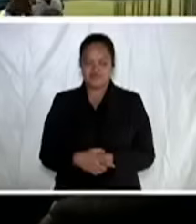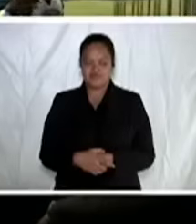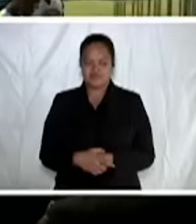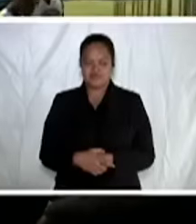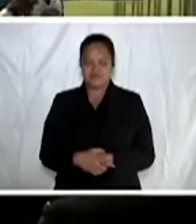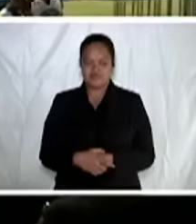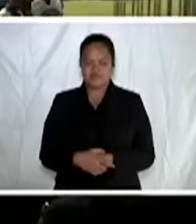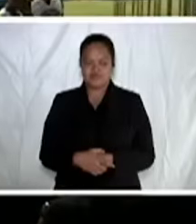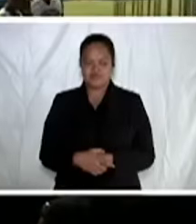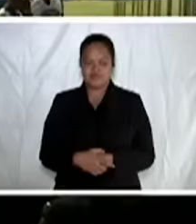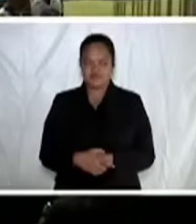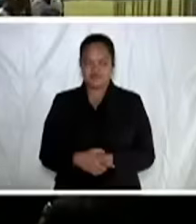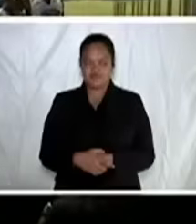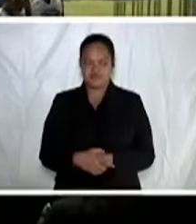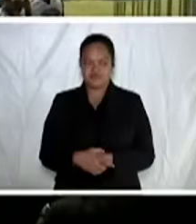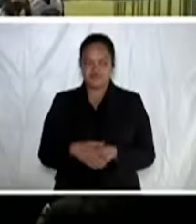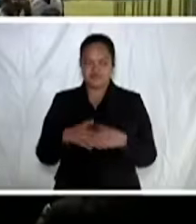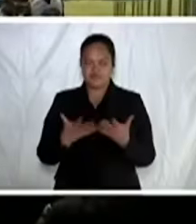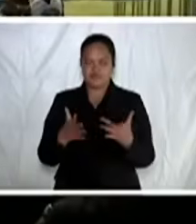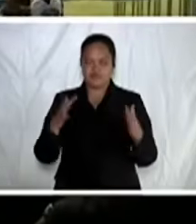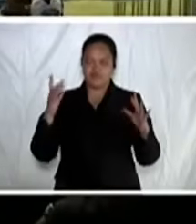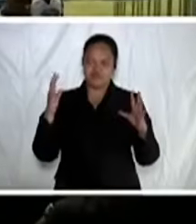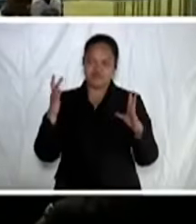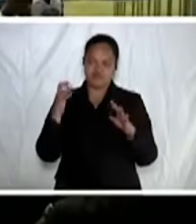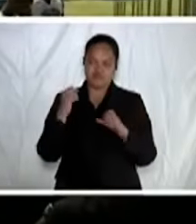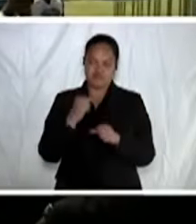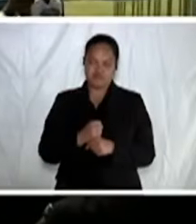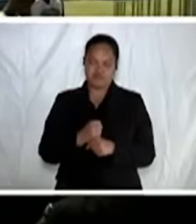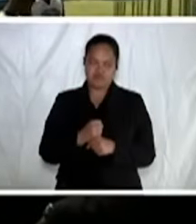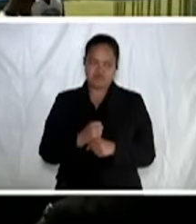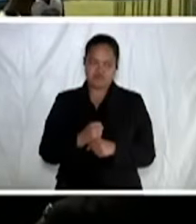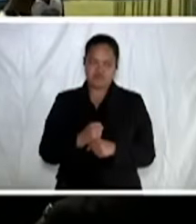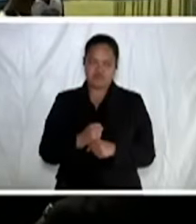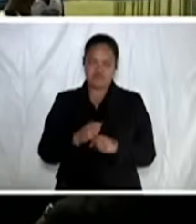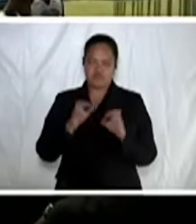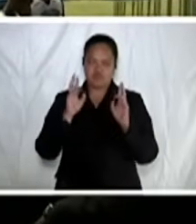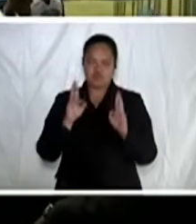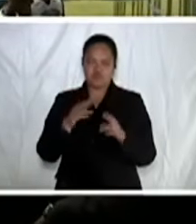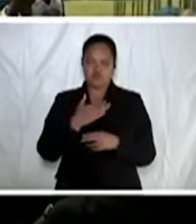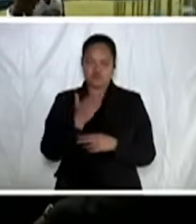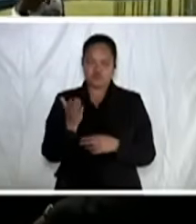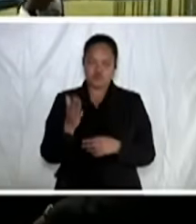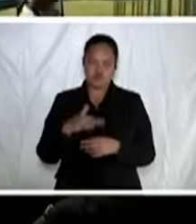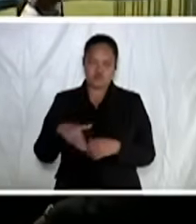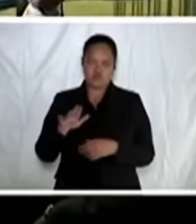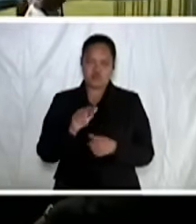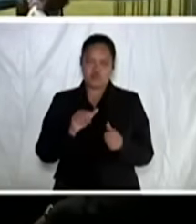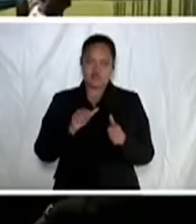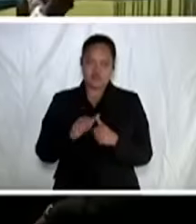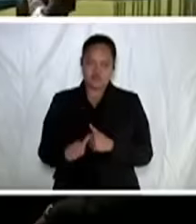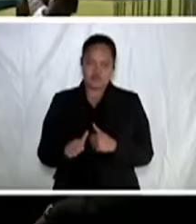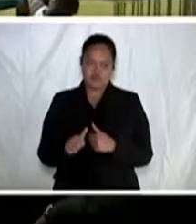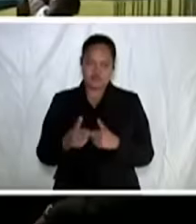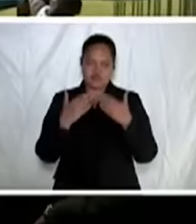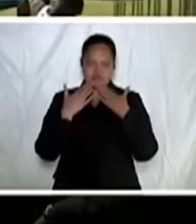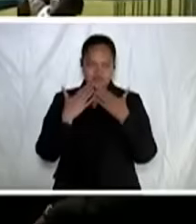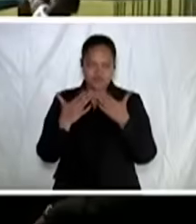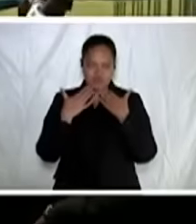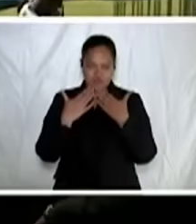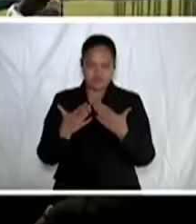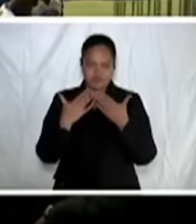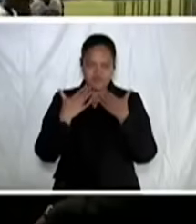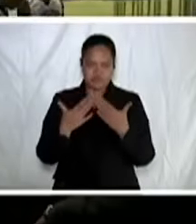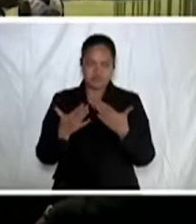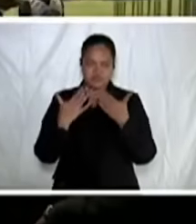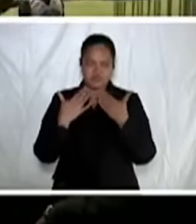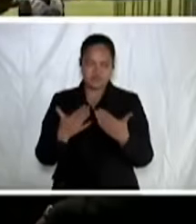Day. We wish you all a happy Fiji Day. Thank you, Daniela, Francia, and Renata,